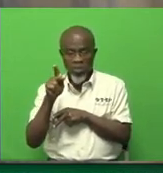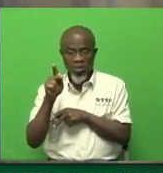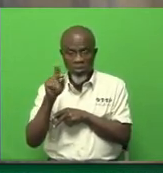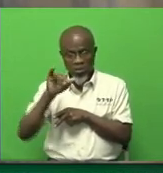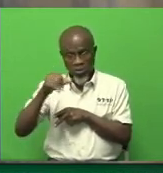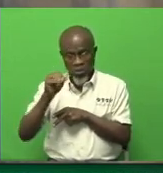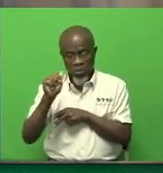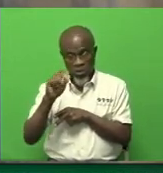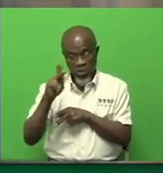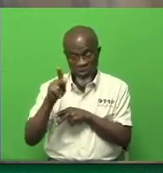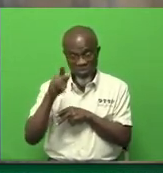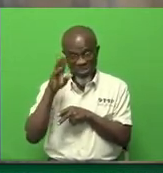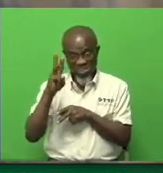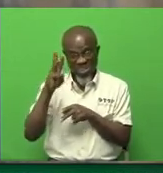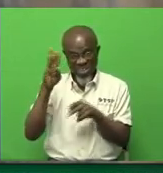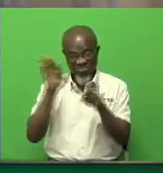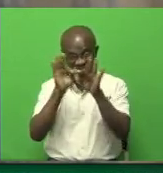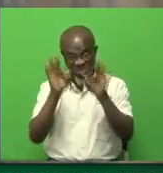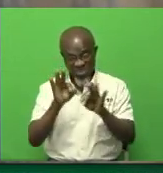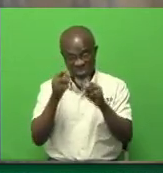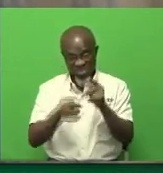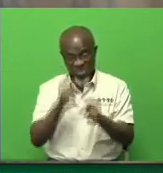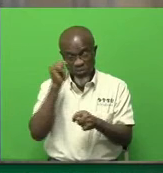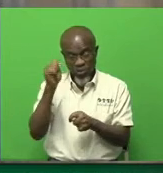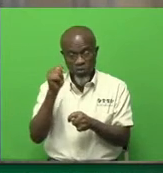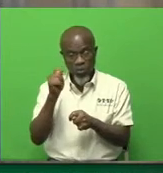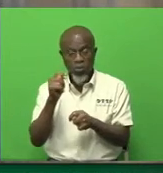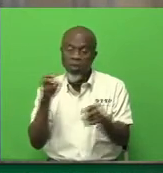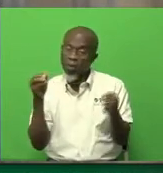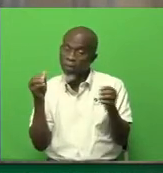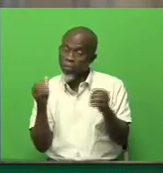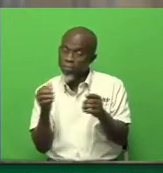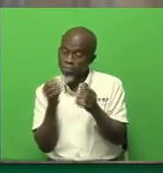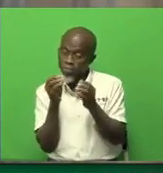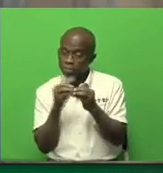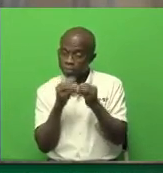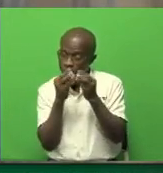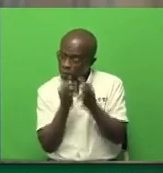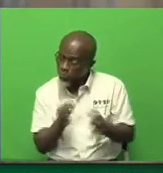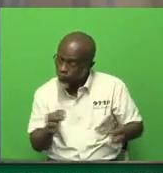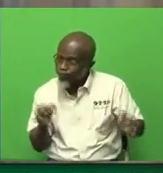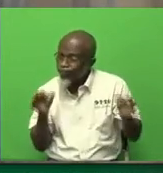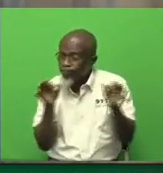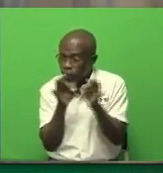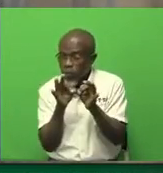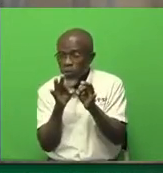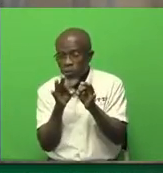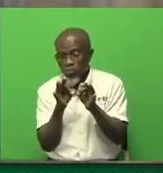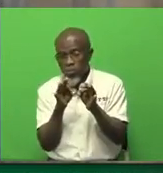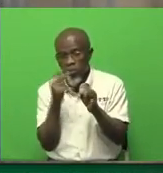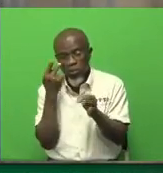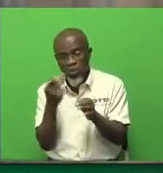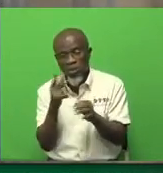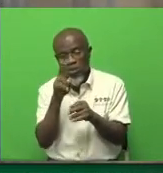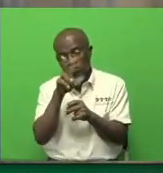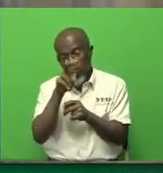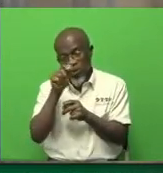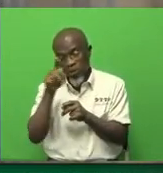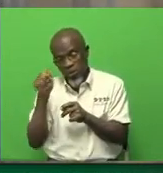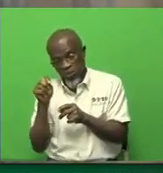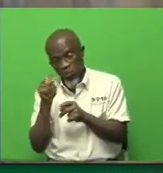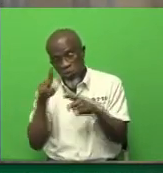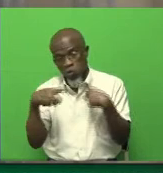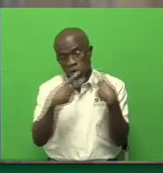have stated the main thing has been the vat refunds because when we go into the export Market we are paying that